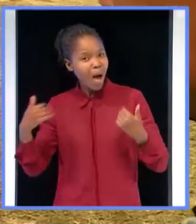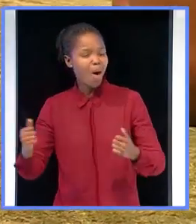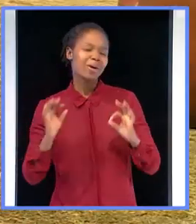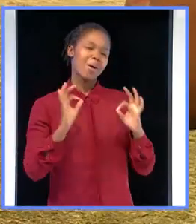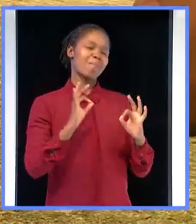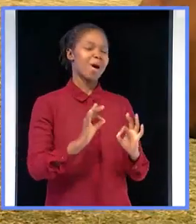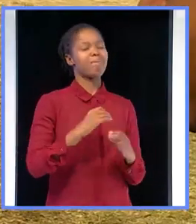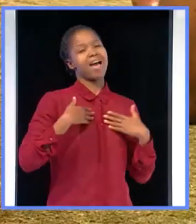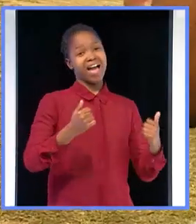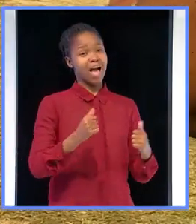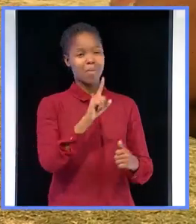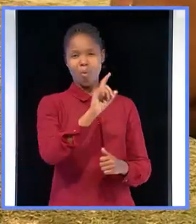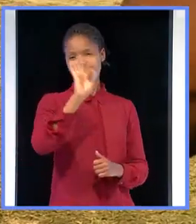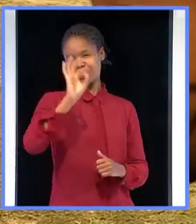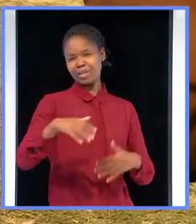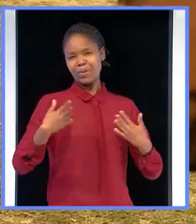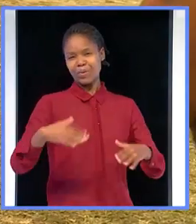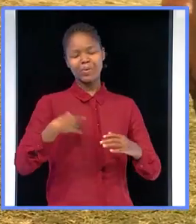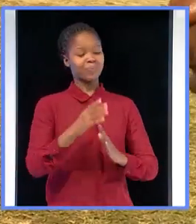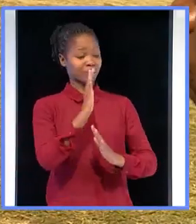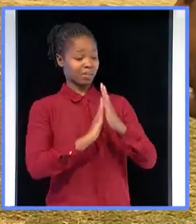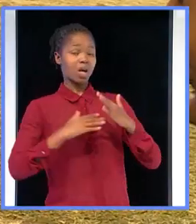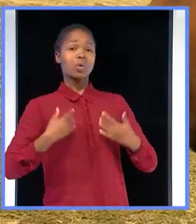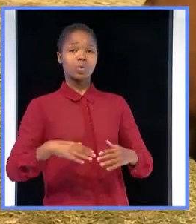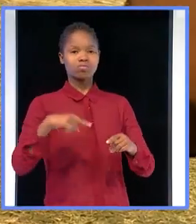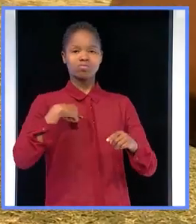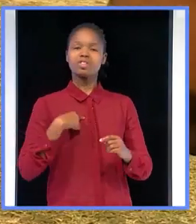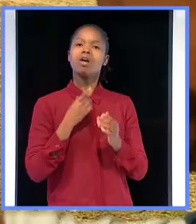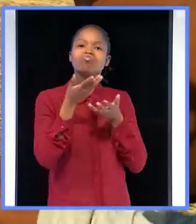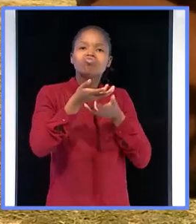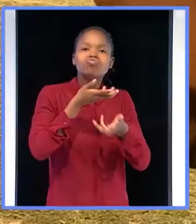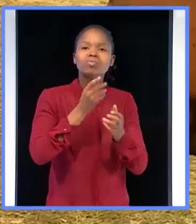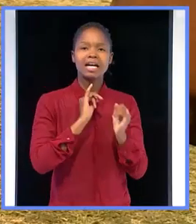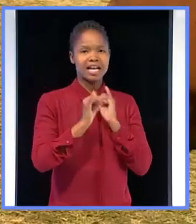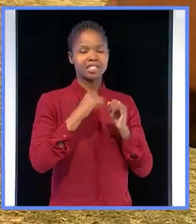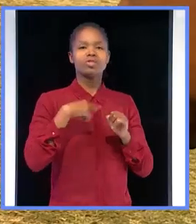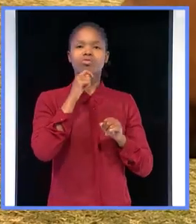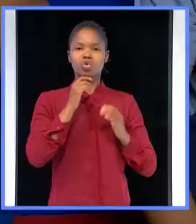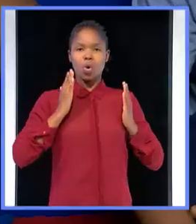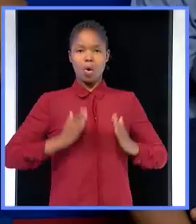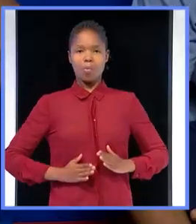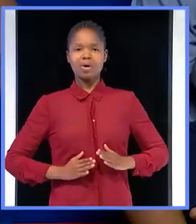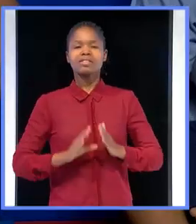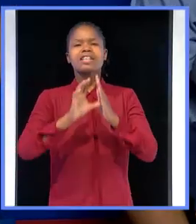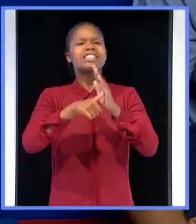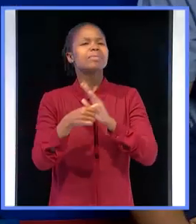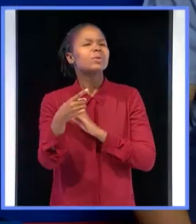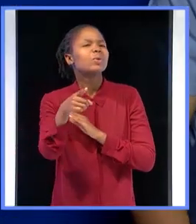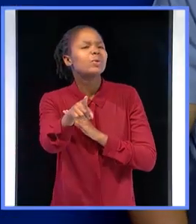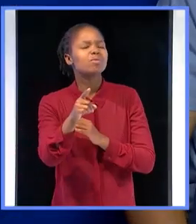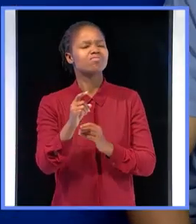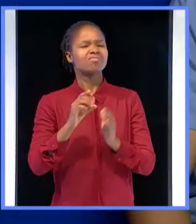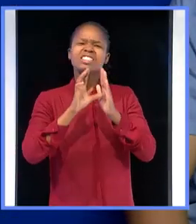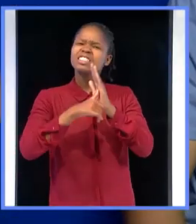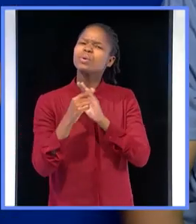Yes, I'm 100% well. Fantastic. Now, as we stand here, right, we can't see what is wrong with you. Can you just briefly tell us what